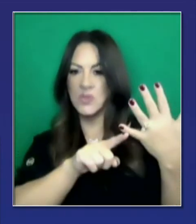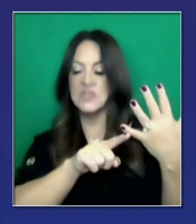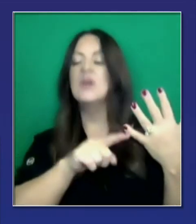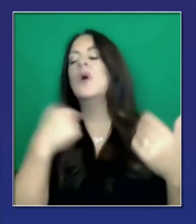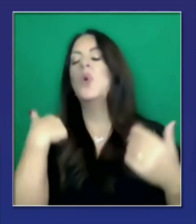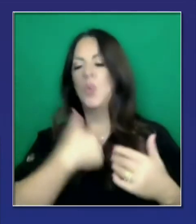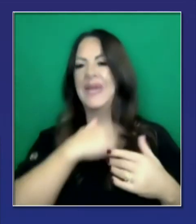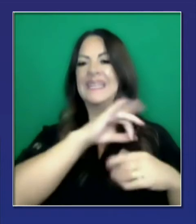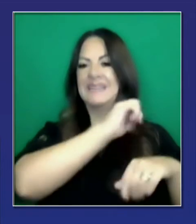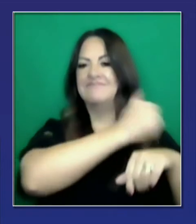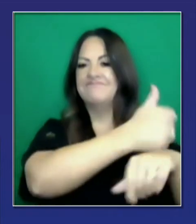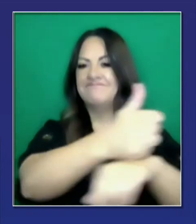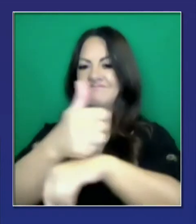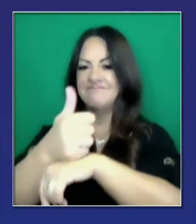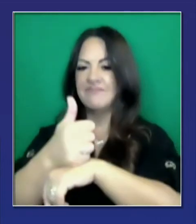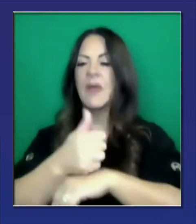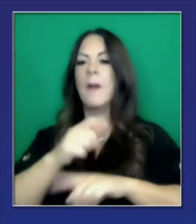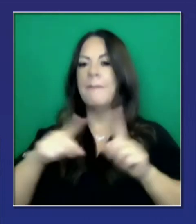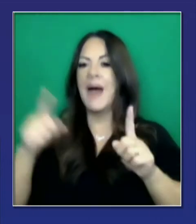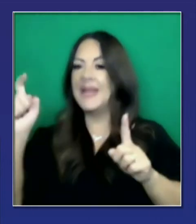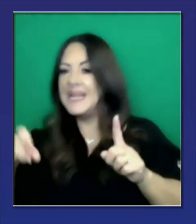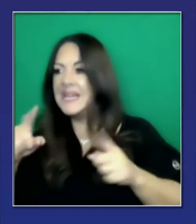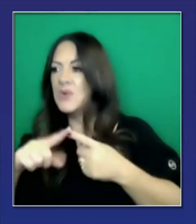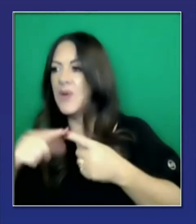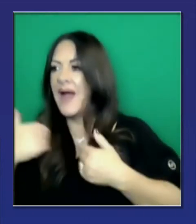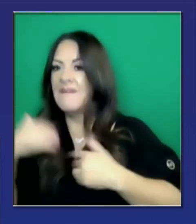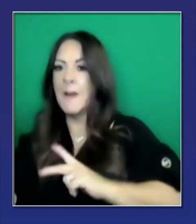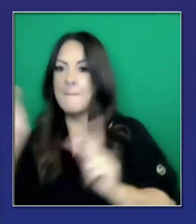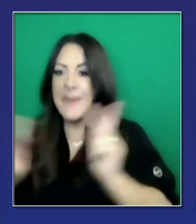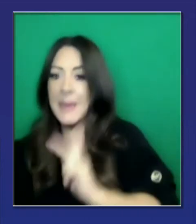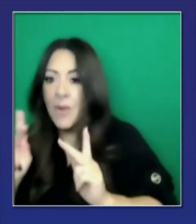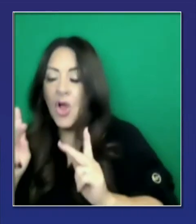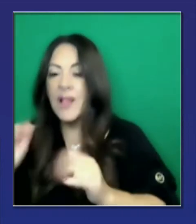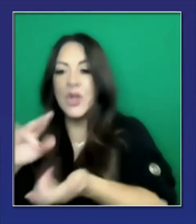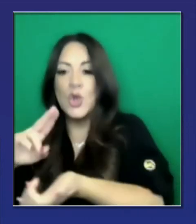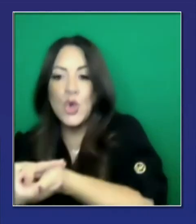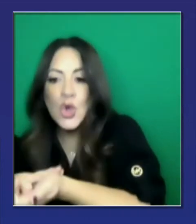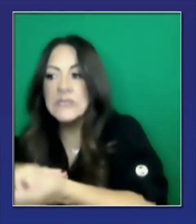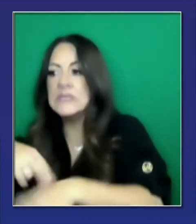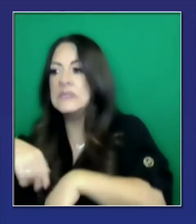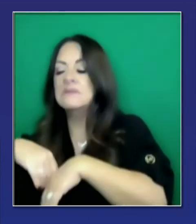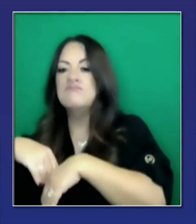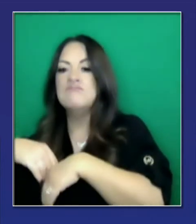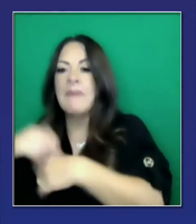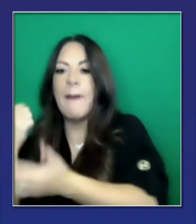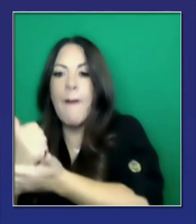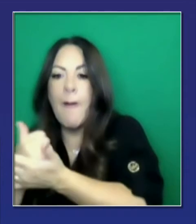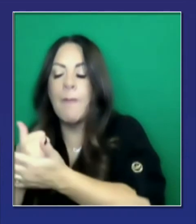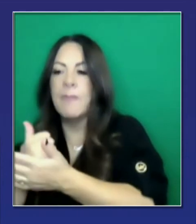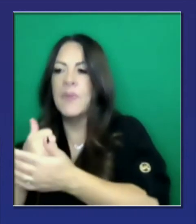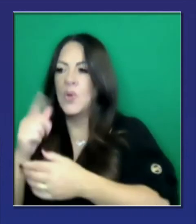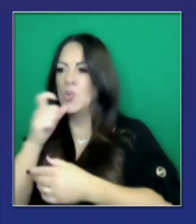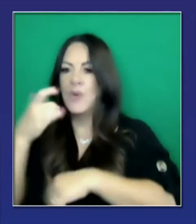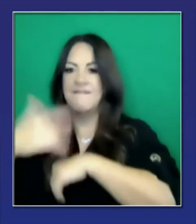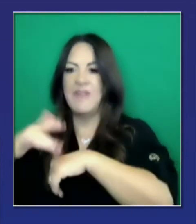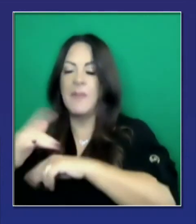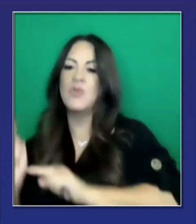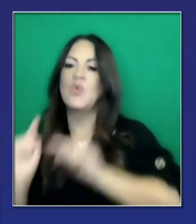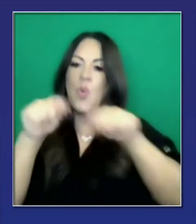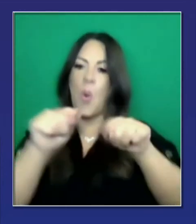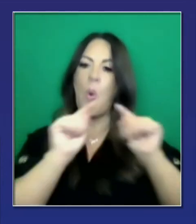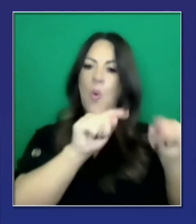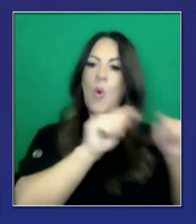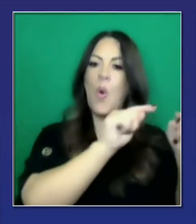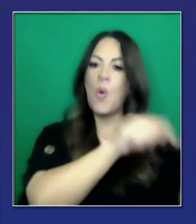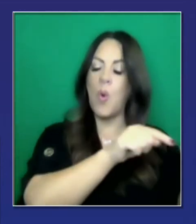have the site, it's another to have the beds, another to get the staffing, and that remains, again, with all the issues that are compounded